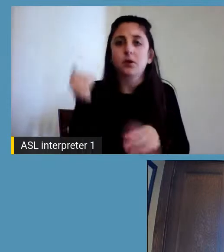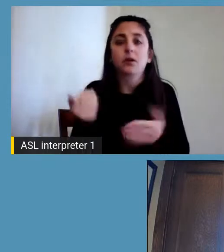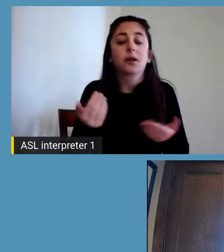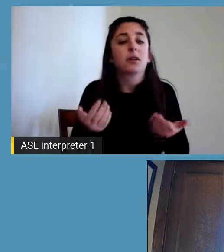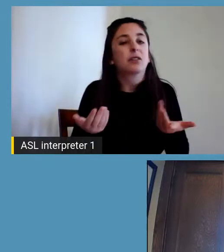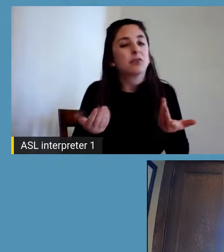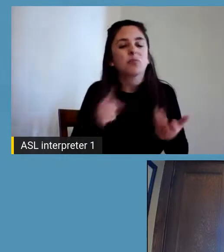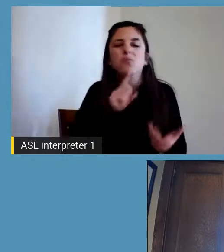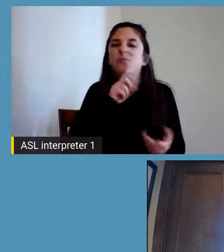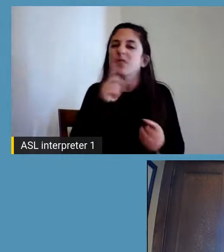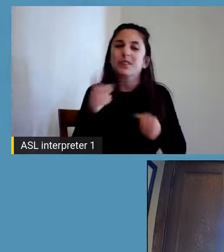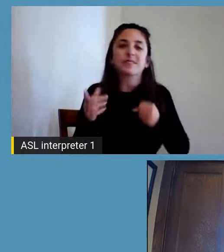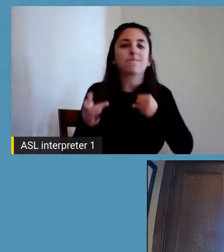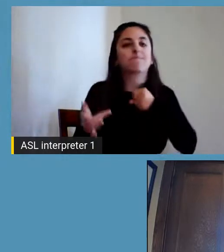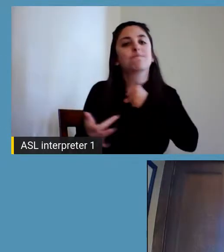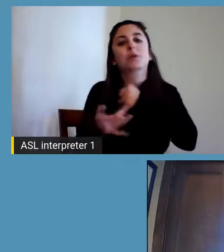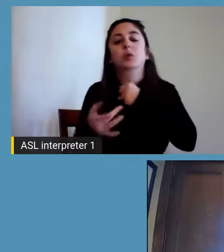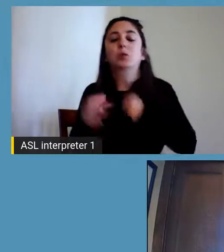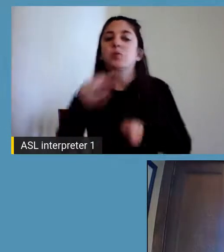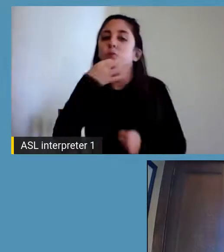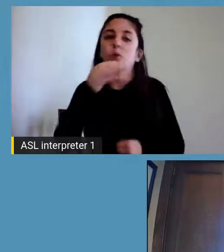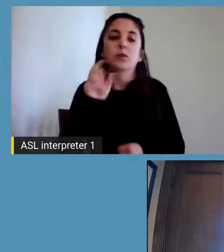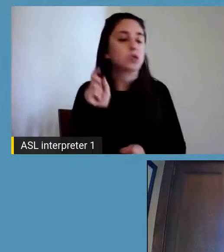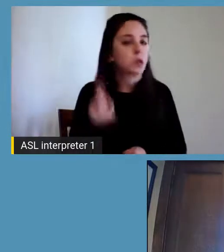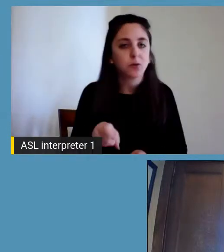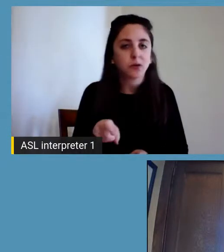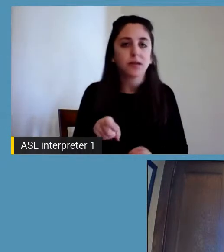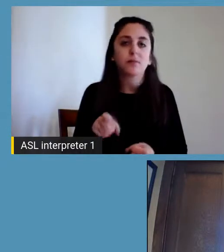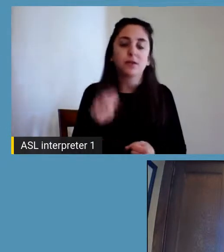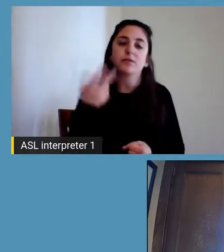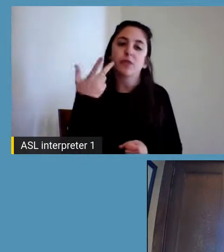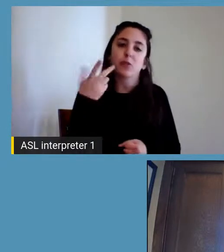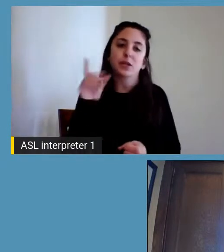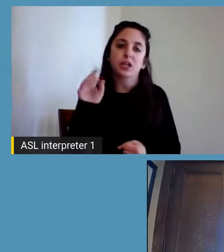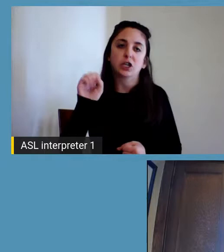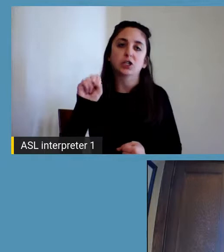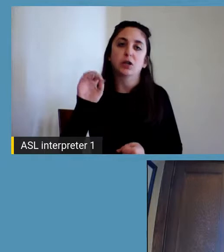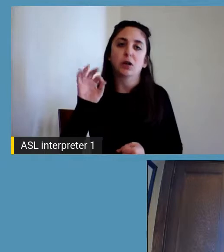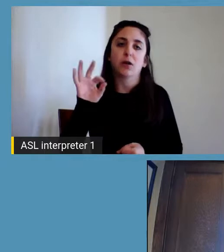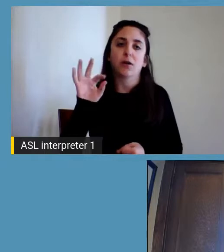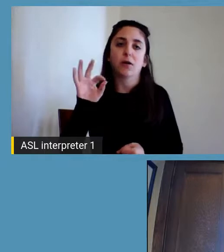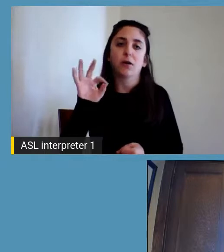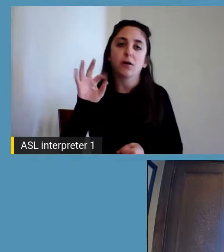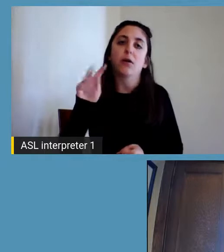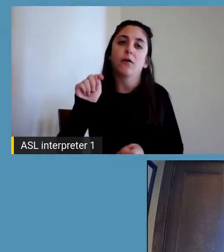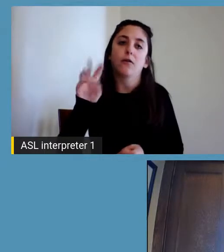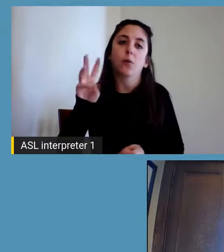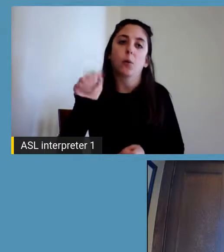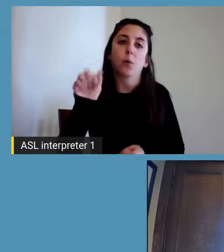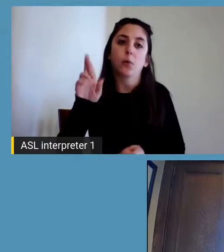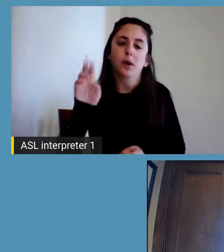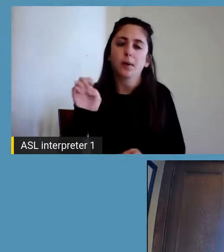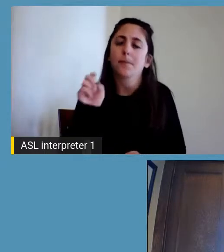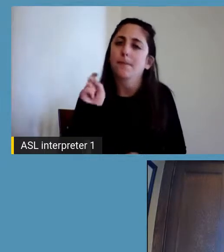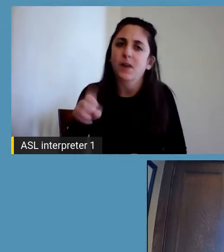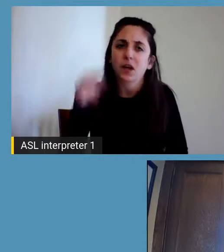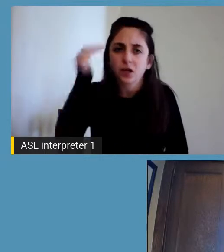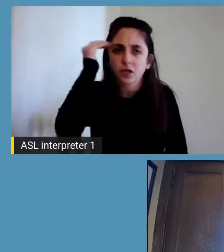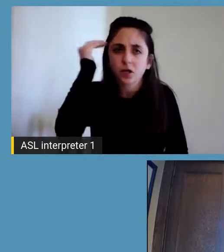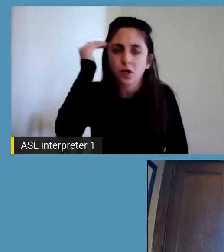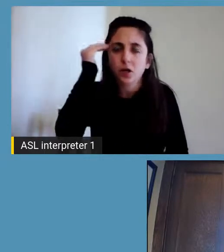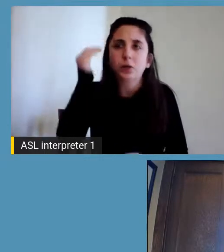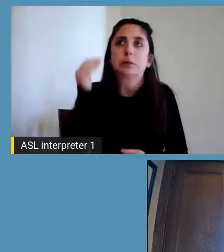a technologist other than knowing the 3D softwares. And I'm not going to be able to name them all